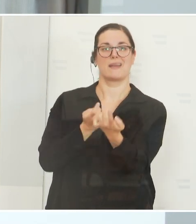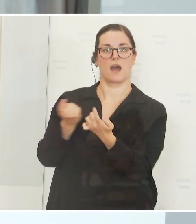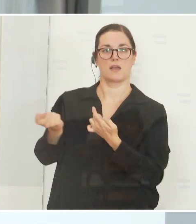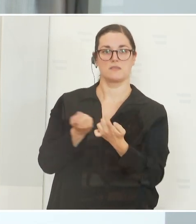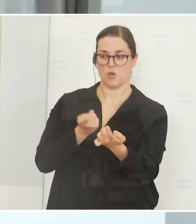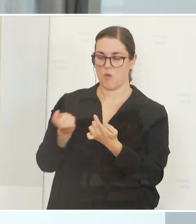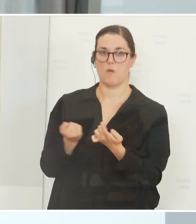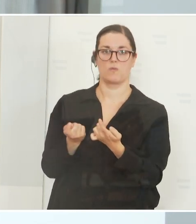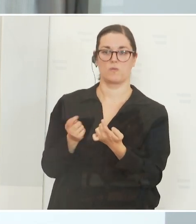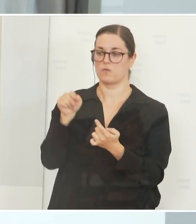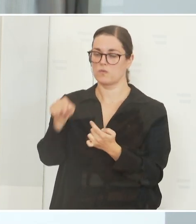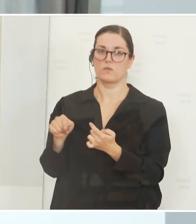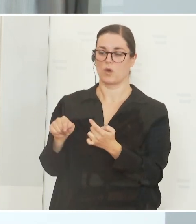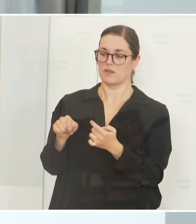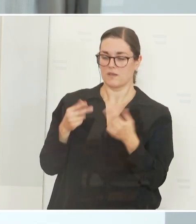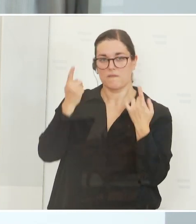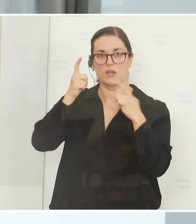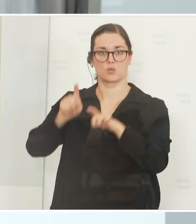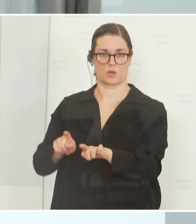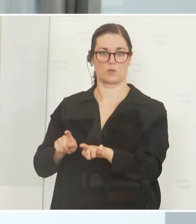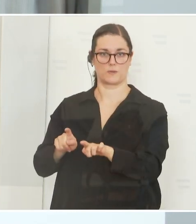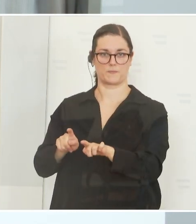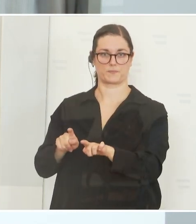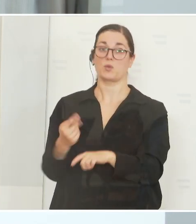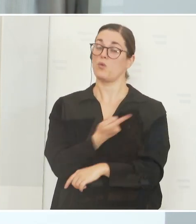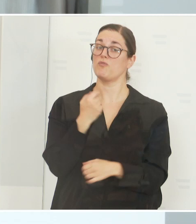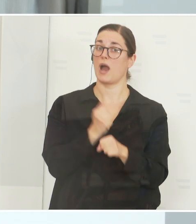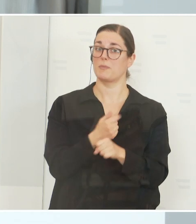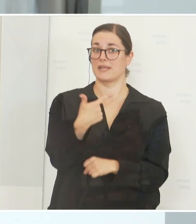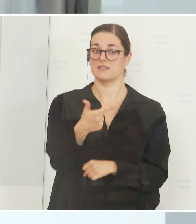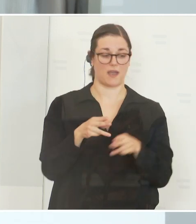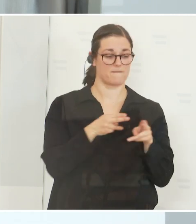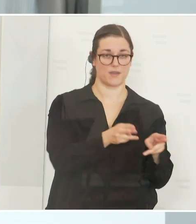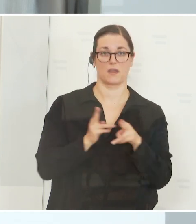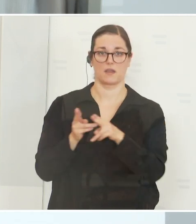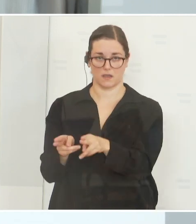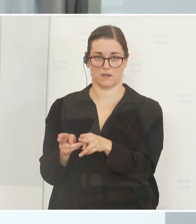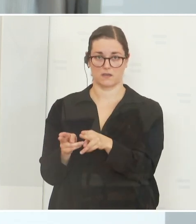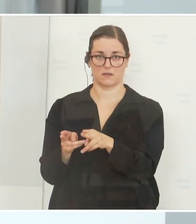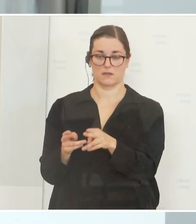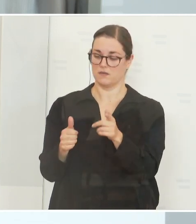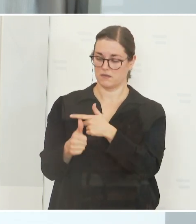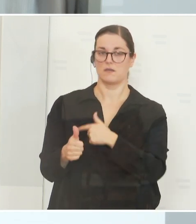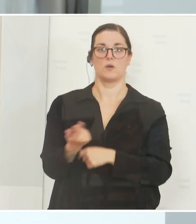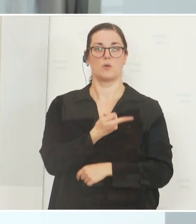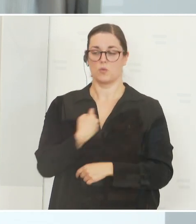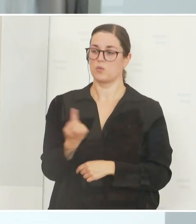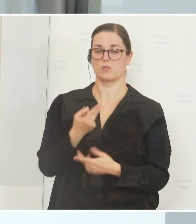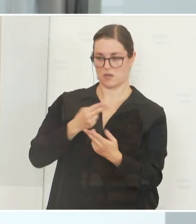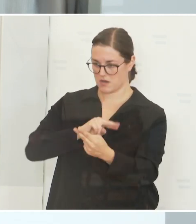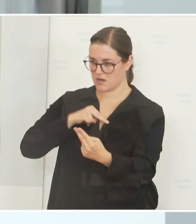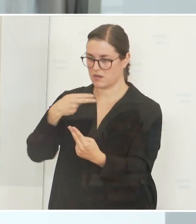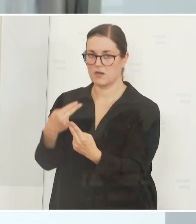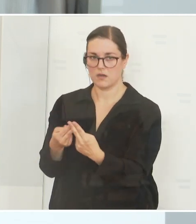source. And we are working into ways to further step up our response in a